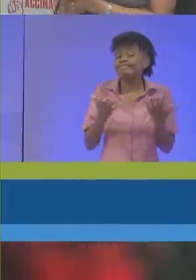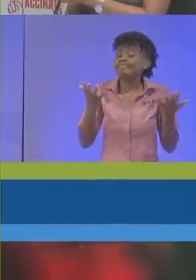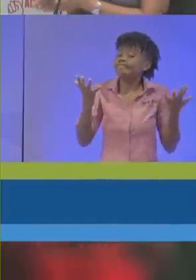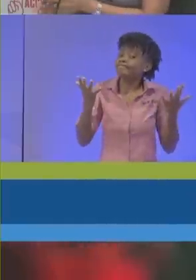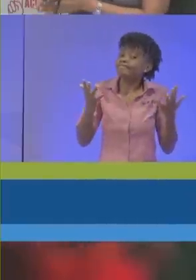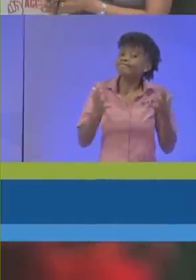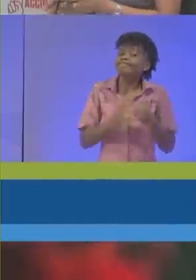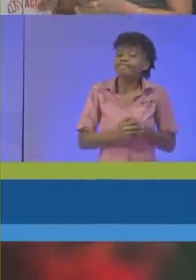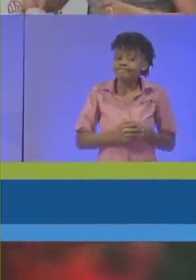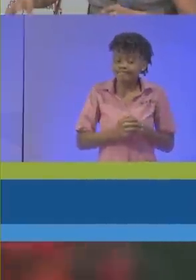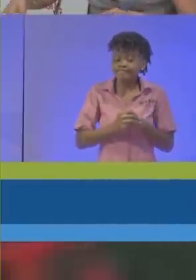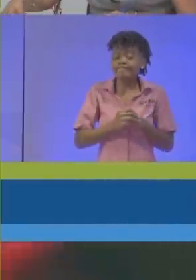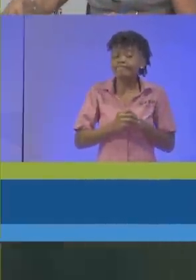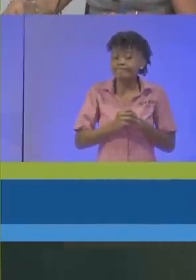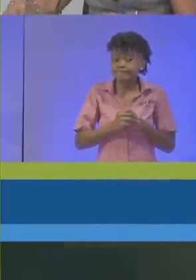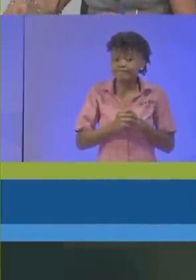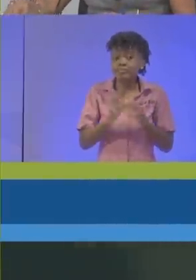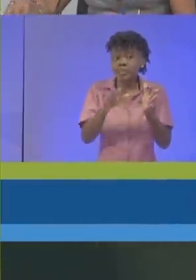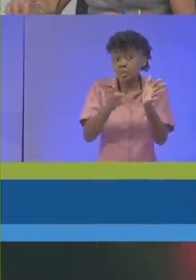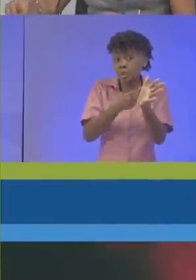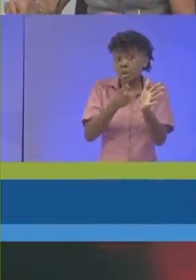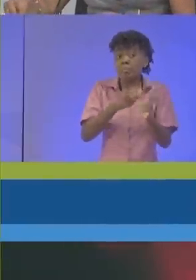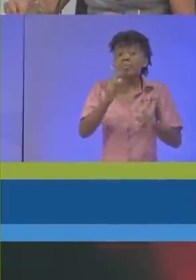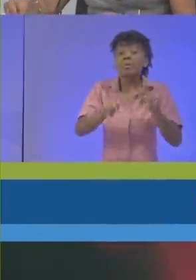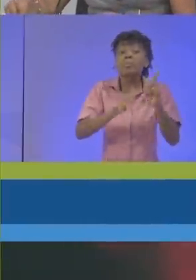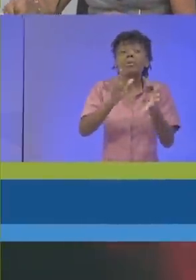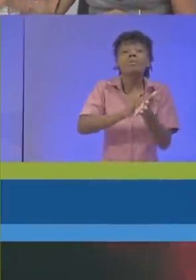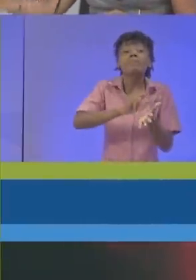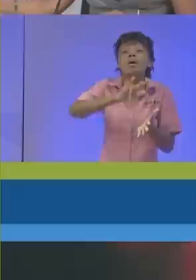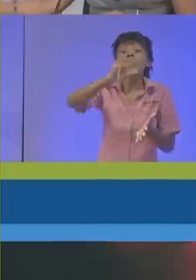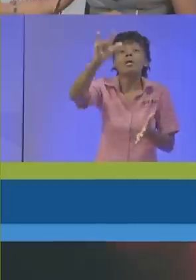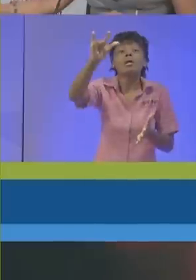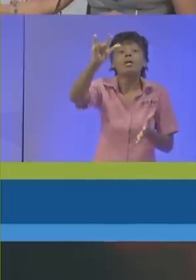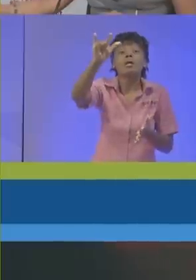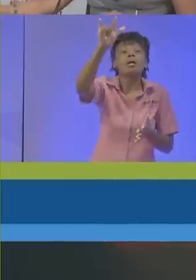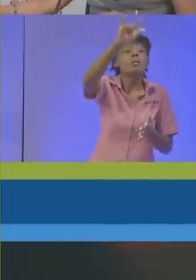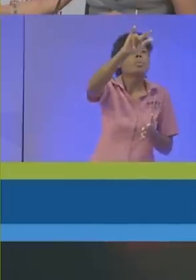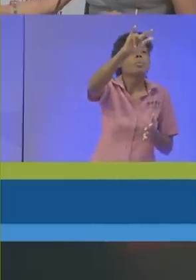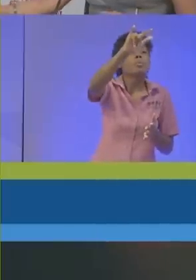on their way on to another country. Next slide, please.